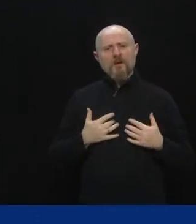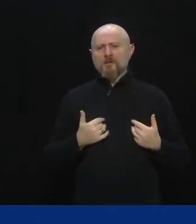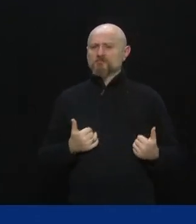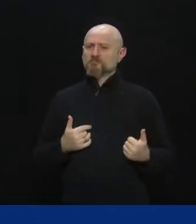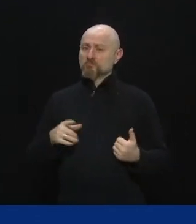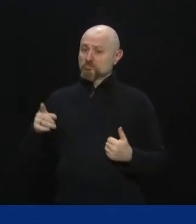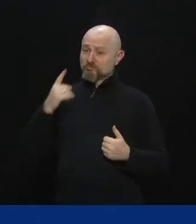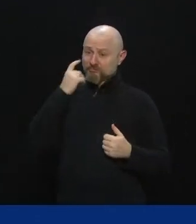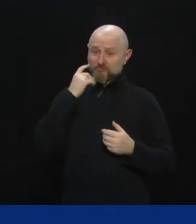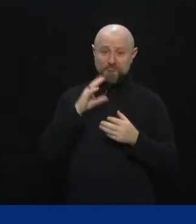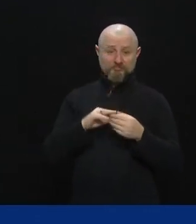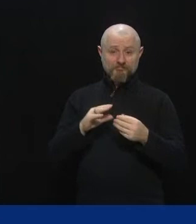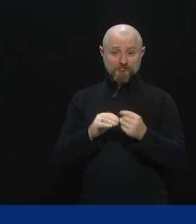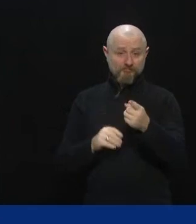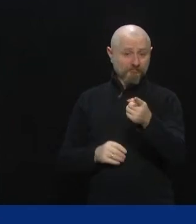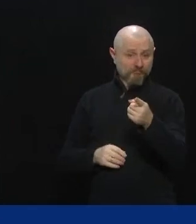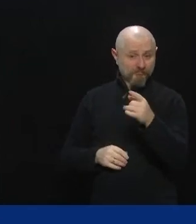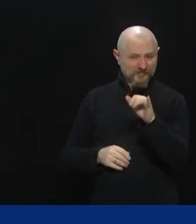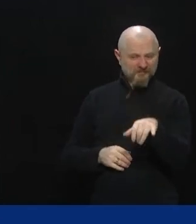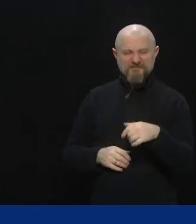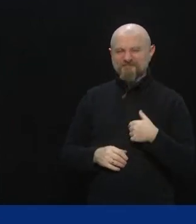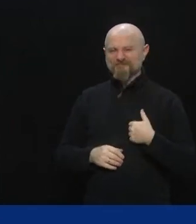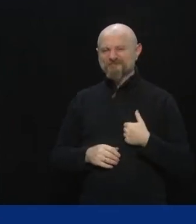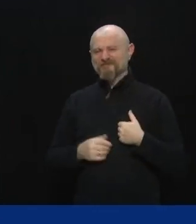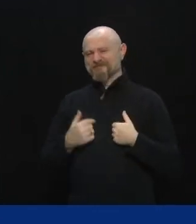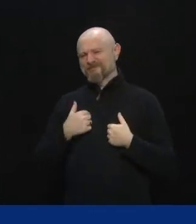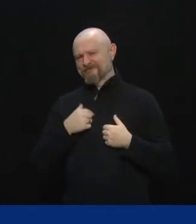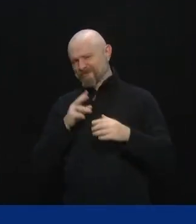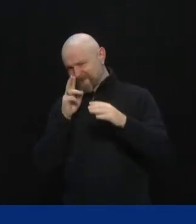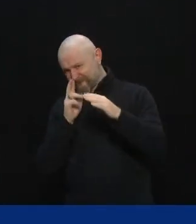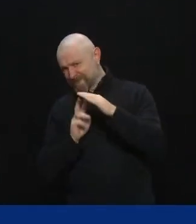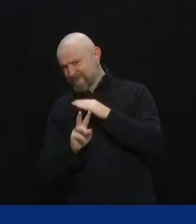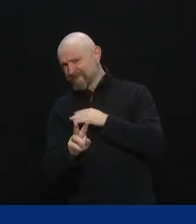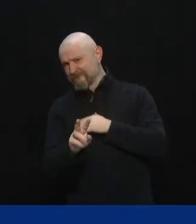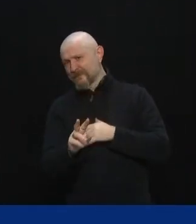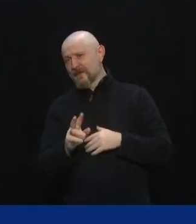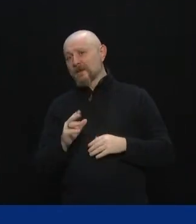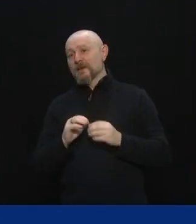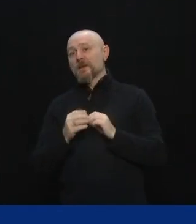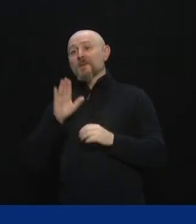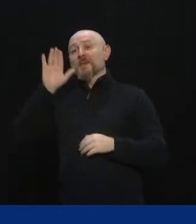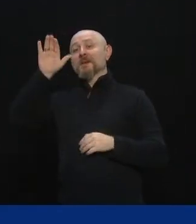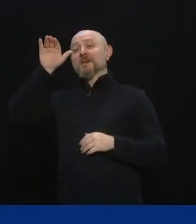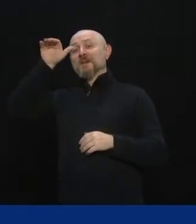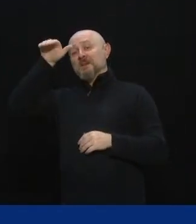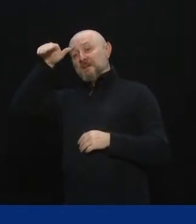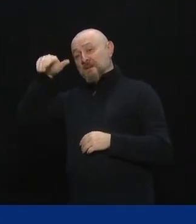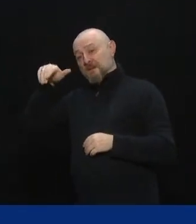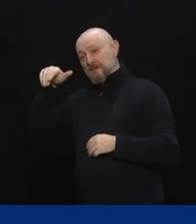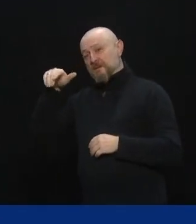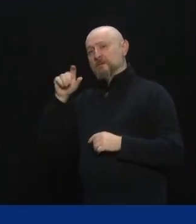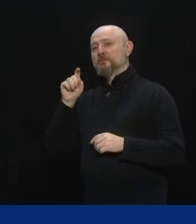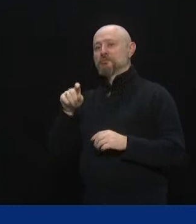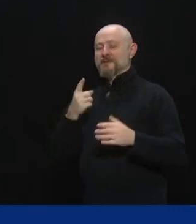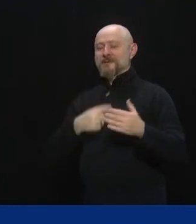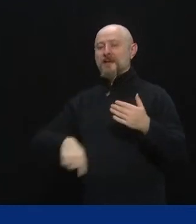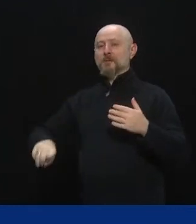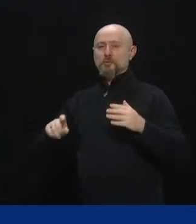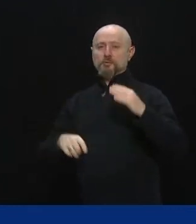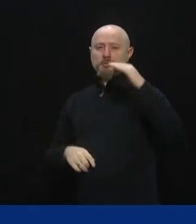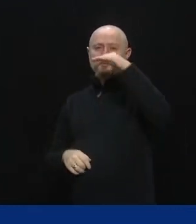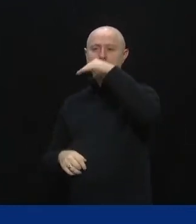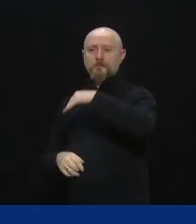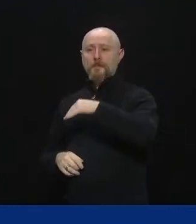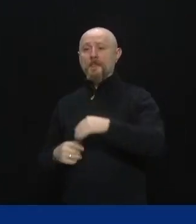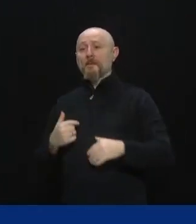noted, we think with our modeling that the peak will happen next week. We've also seen some leveling the past couple of days,